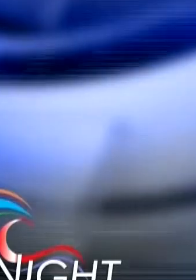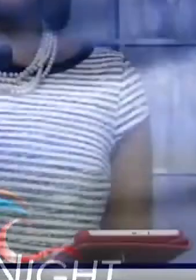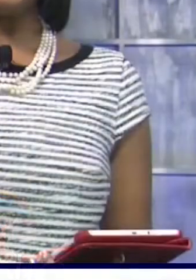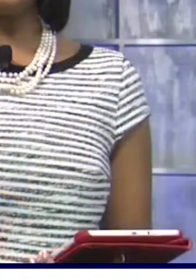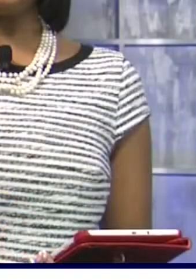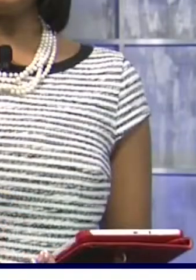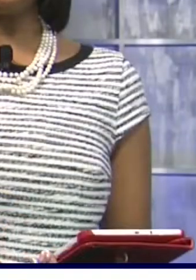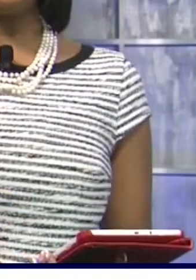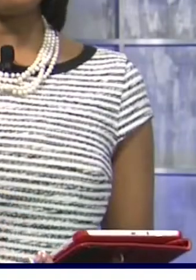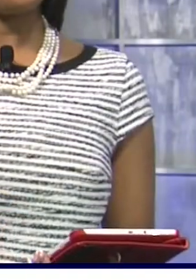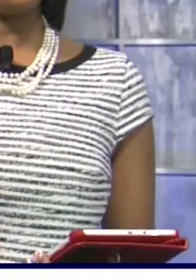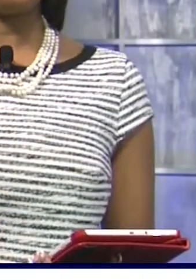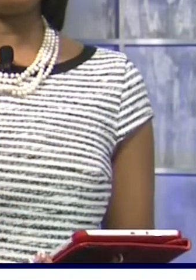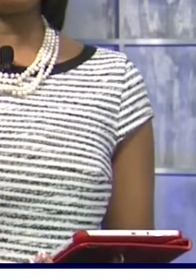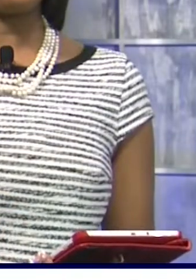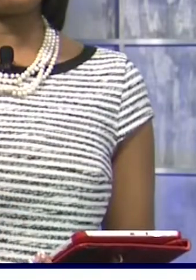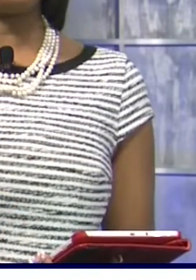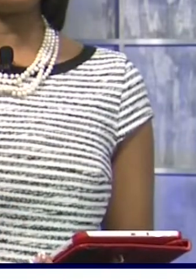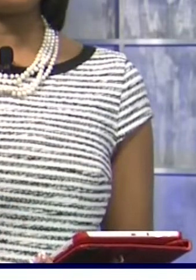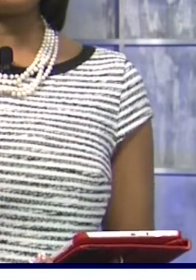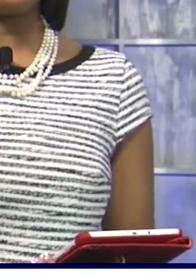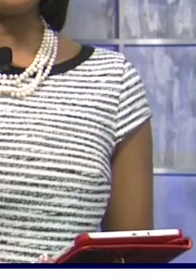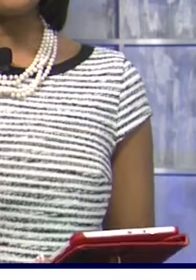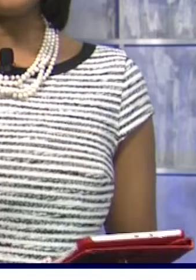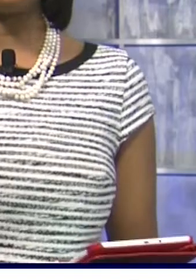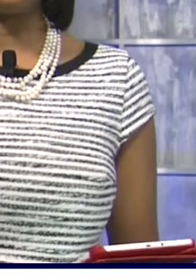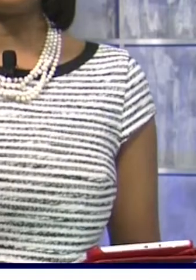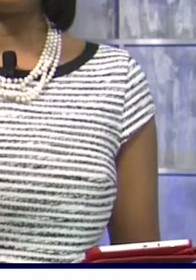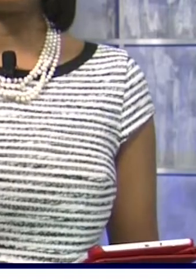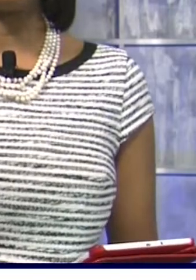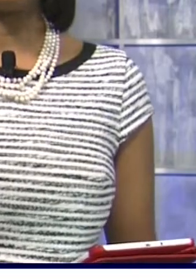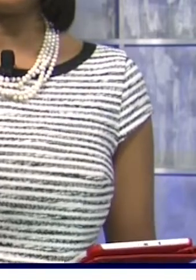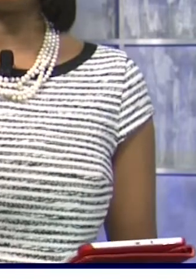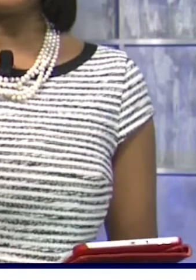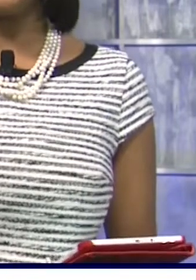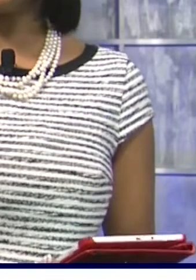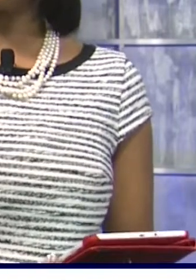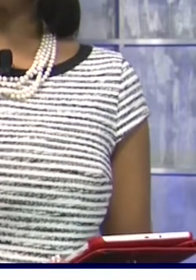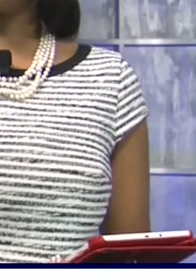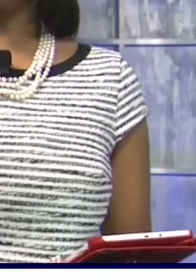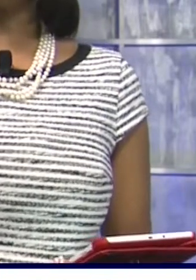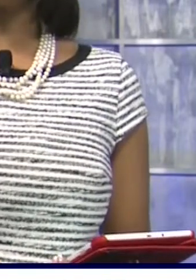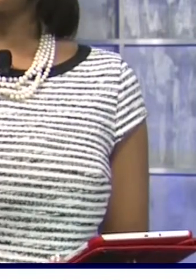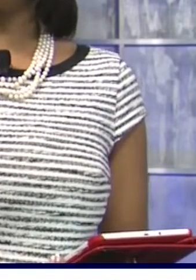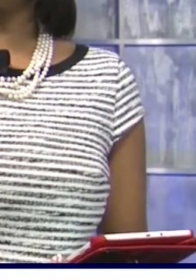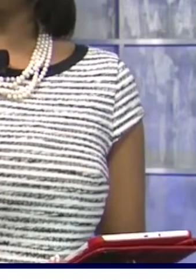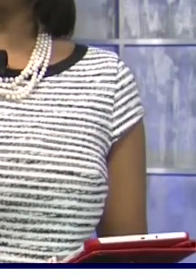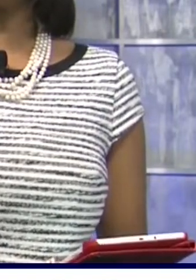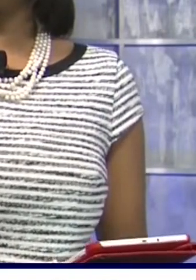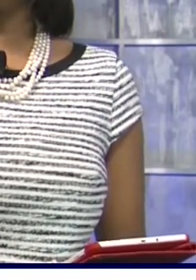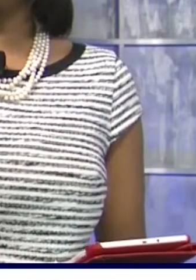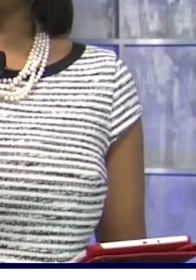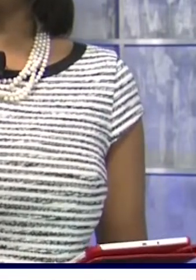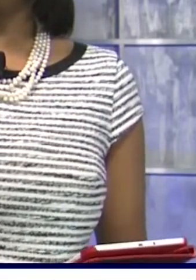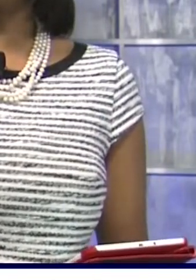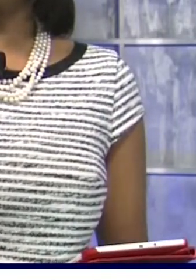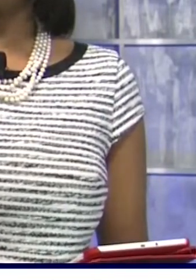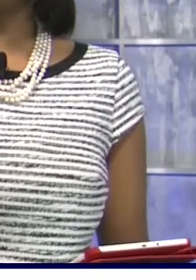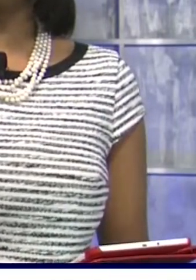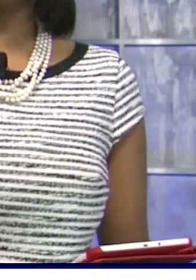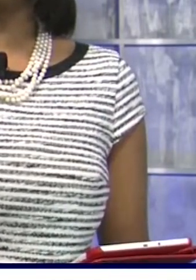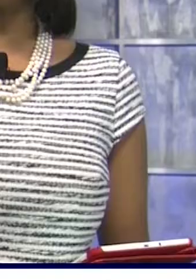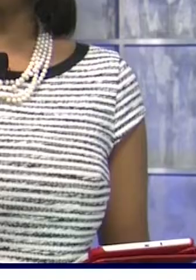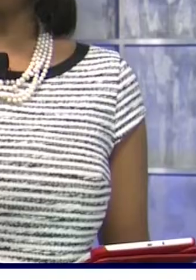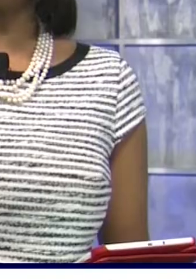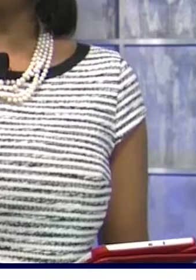A very good evening to you. A very good evening to you. I'm Lisa Lorden. In our headlines, the stage is set to honor the mighty Griner with renaming